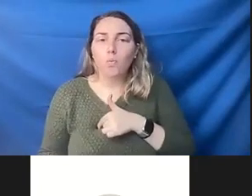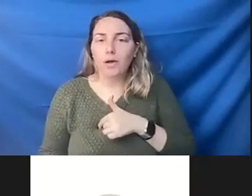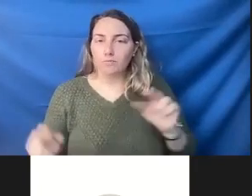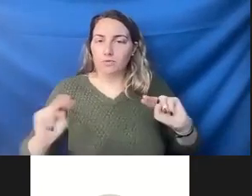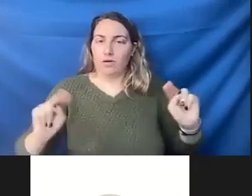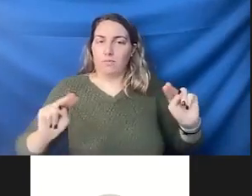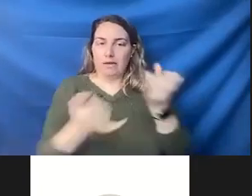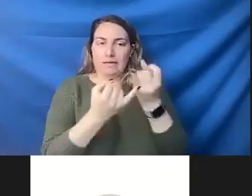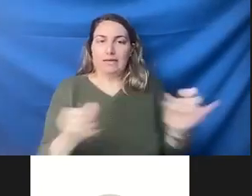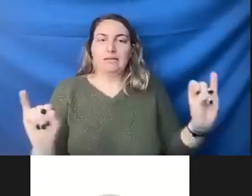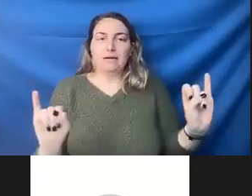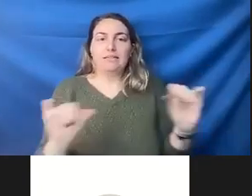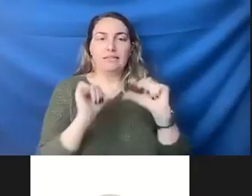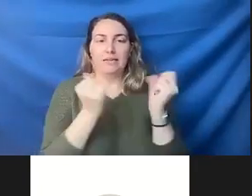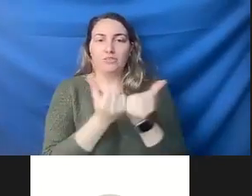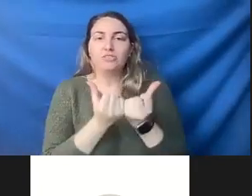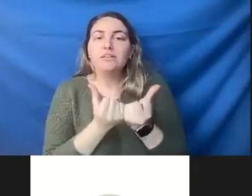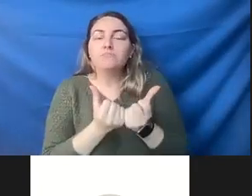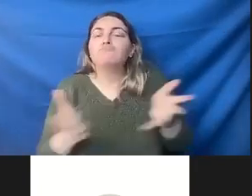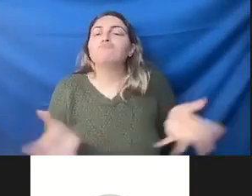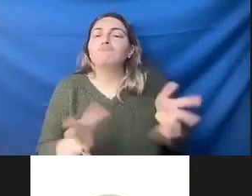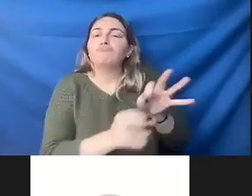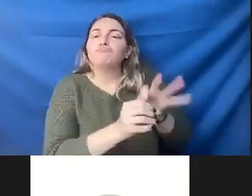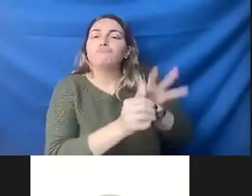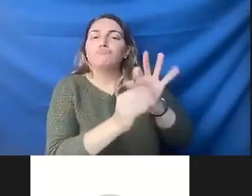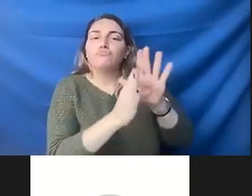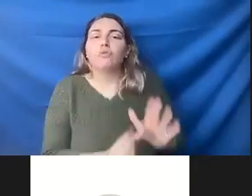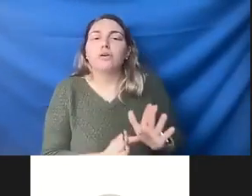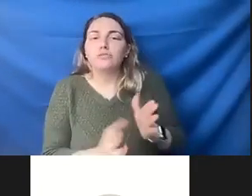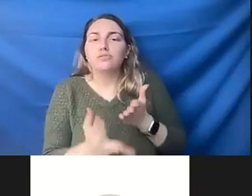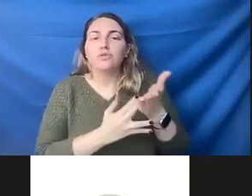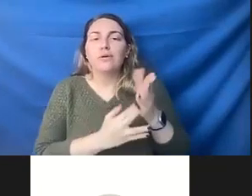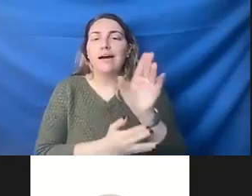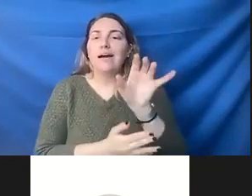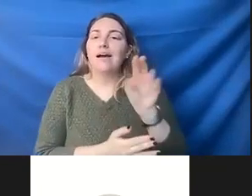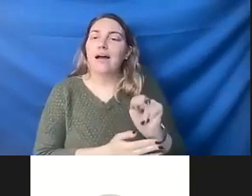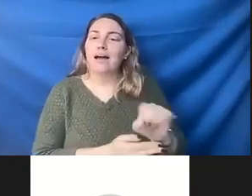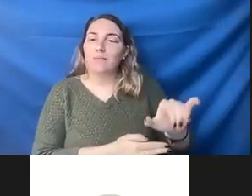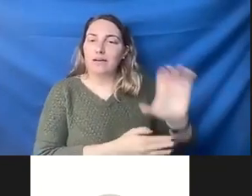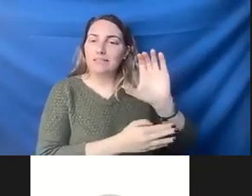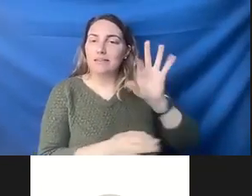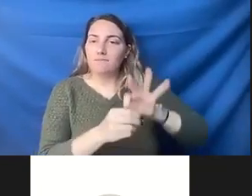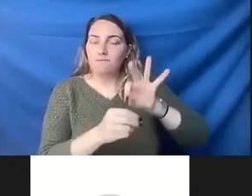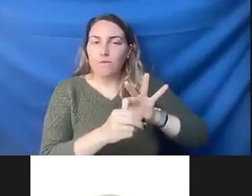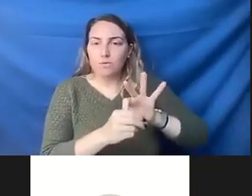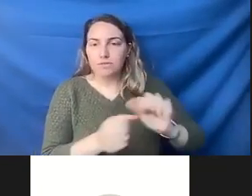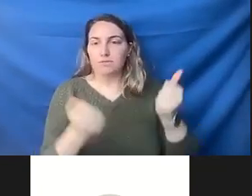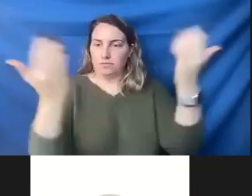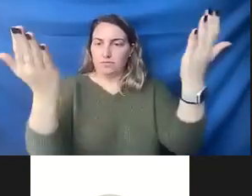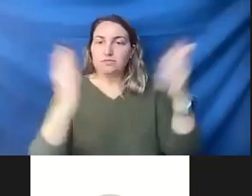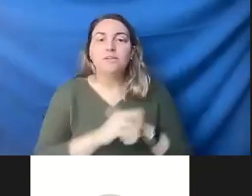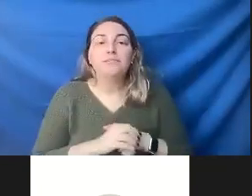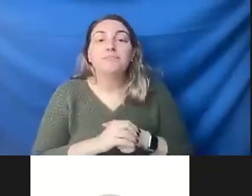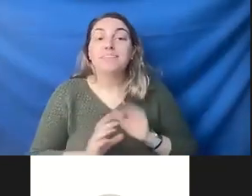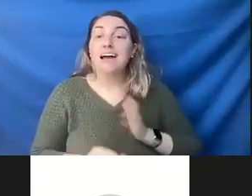the Public Matching Funds Program and engages voters through the NYC Votes initiative. So our work